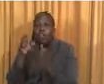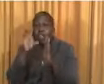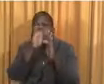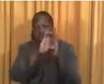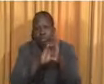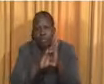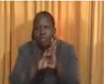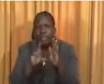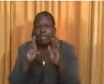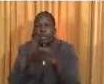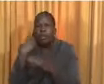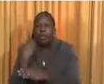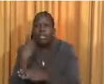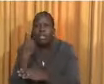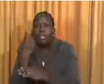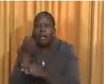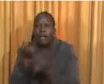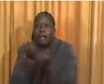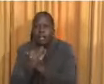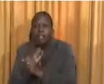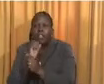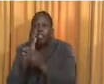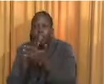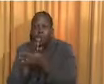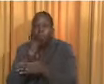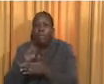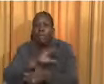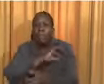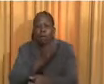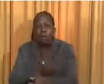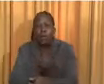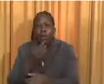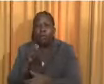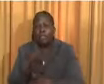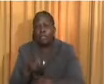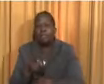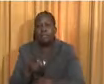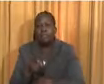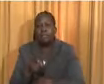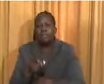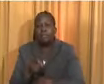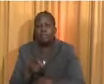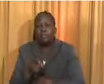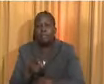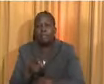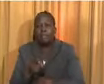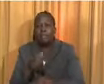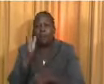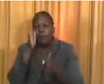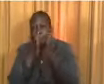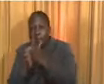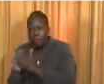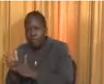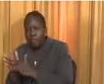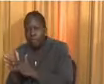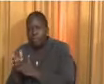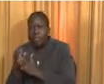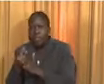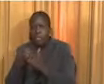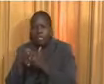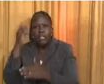be amended through primary constituent power, which must include four sequential processes, namely civic education,